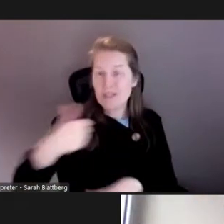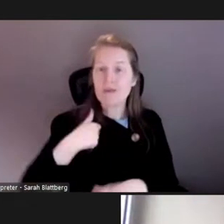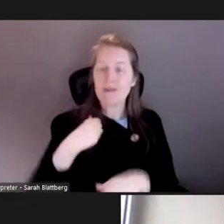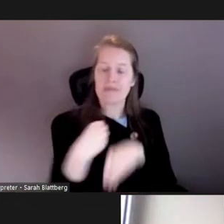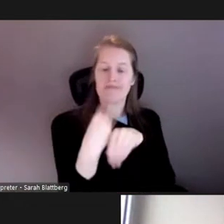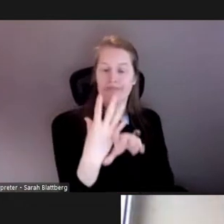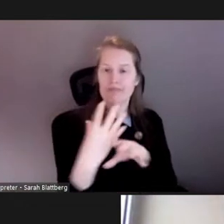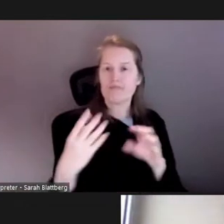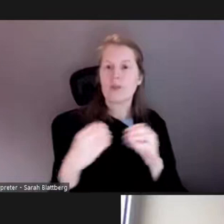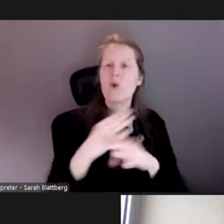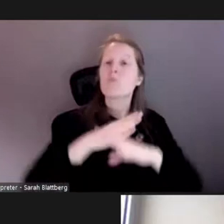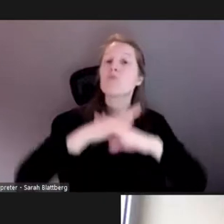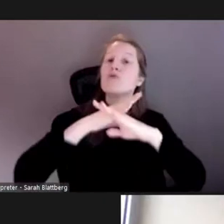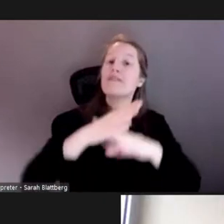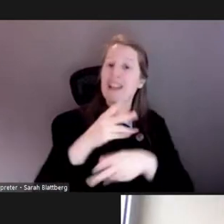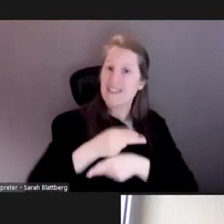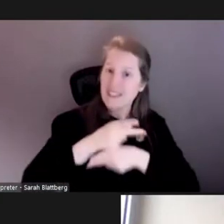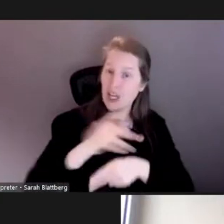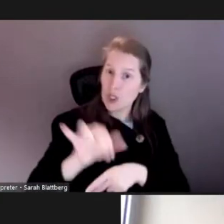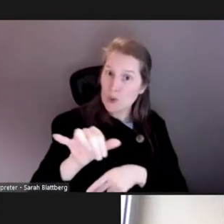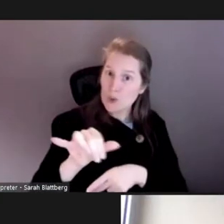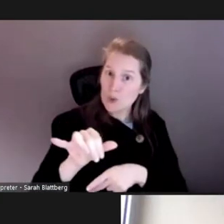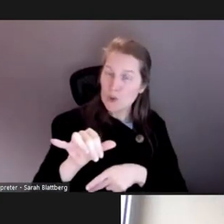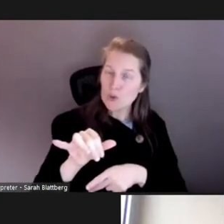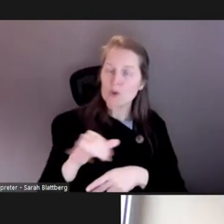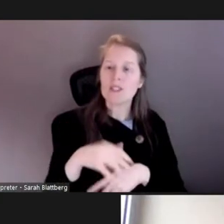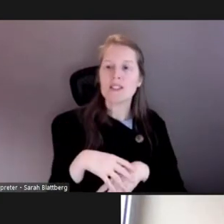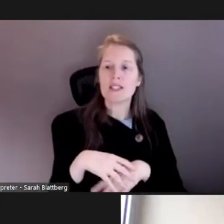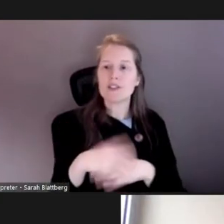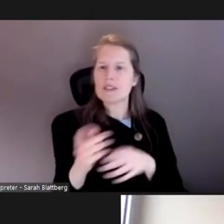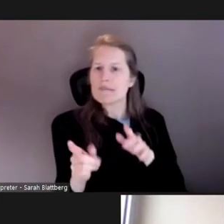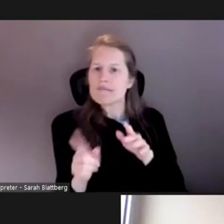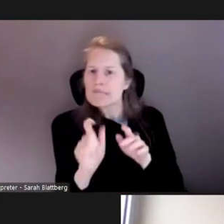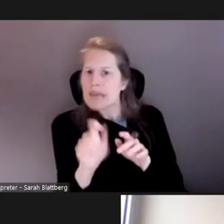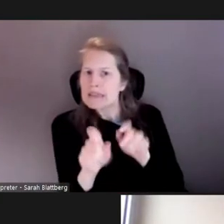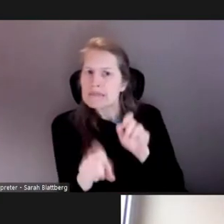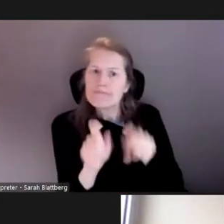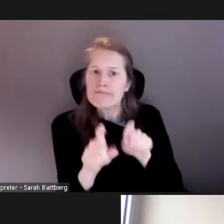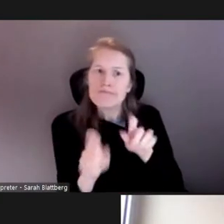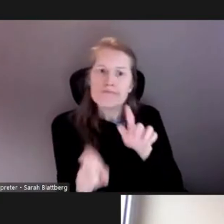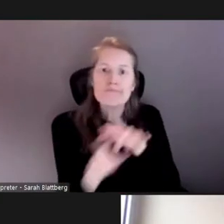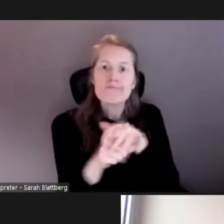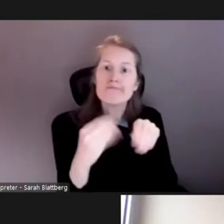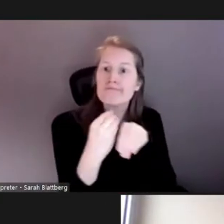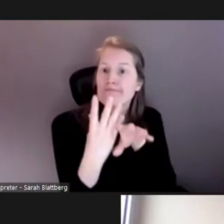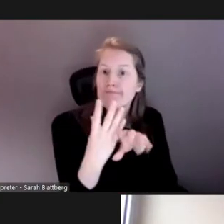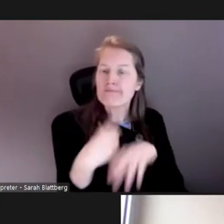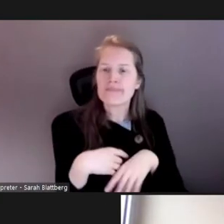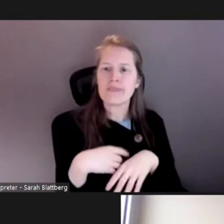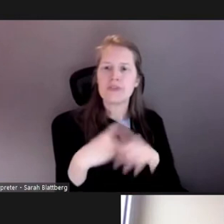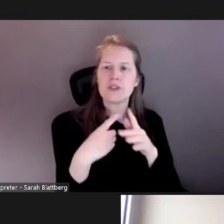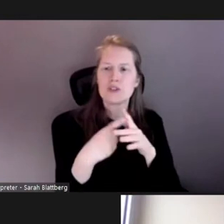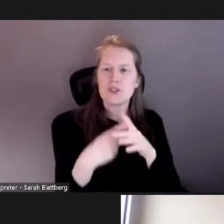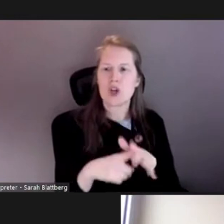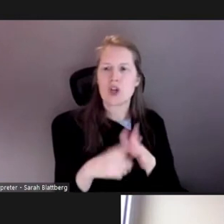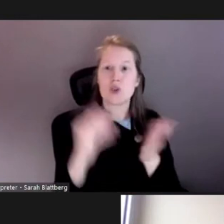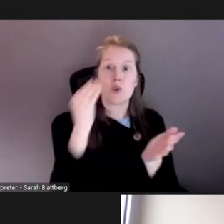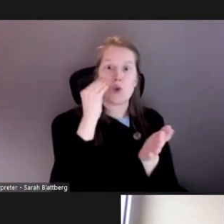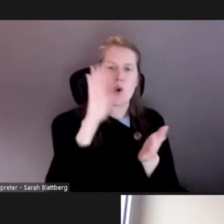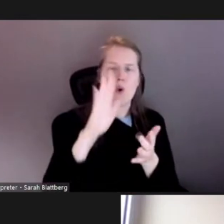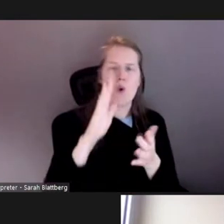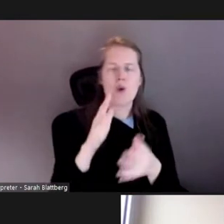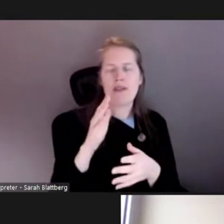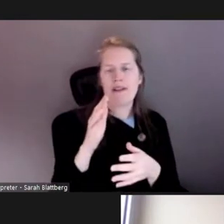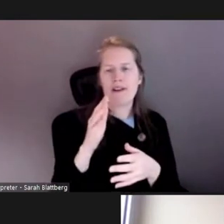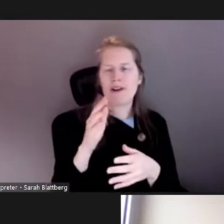more preventative care, that they can just pop in and ask a few questions or actually start to get to know their caregivers a